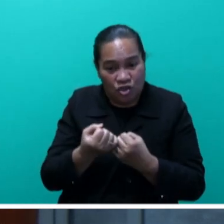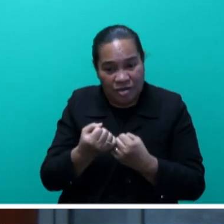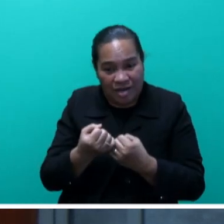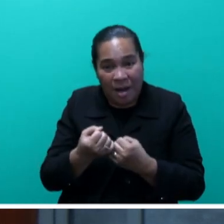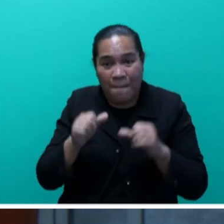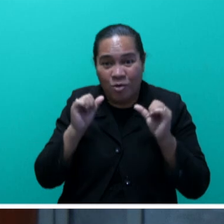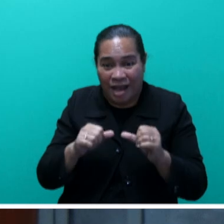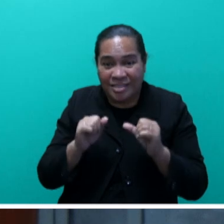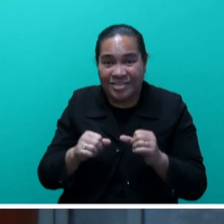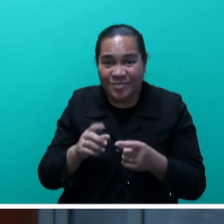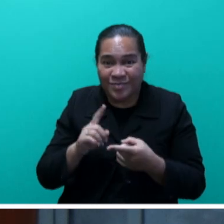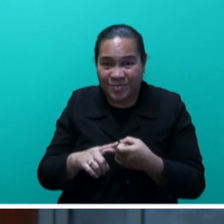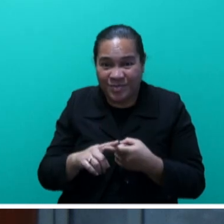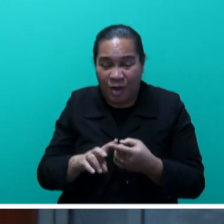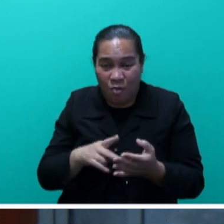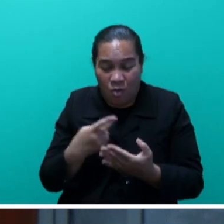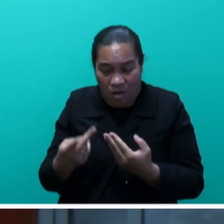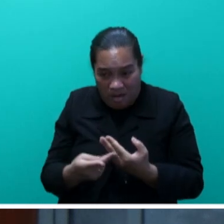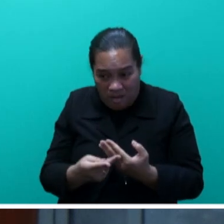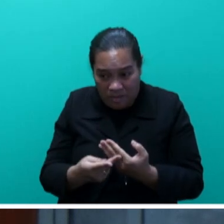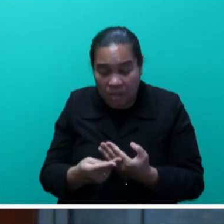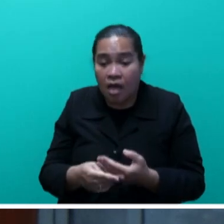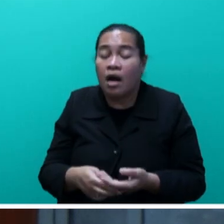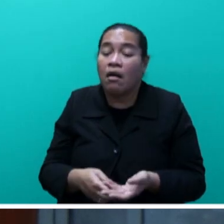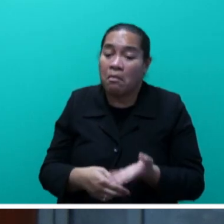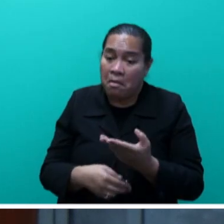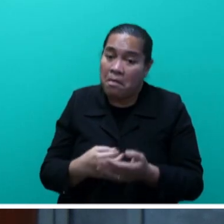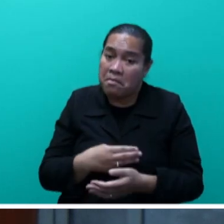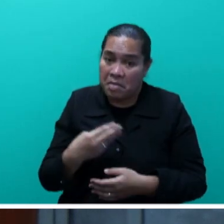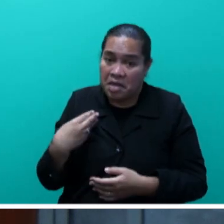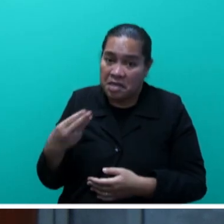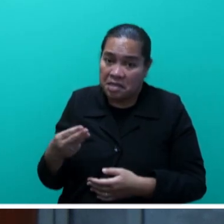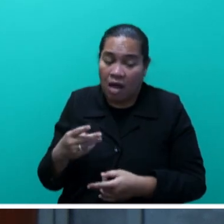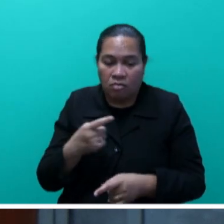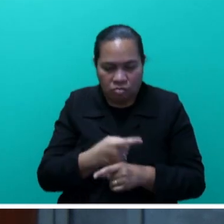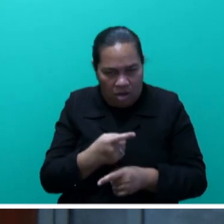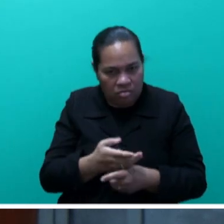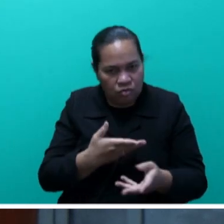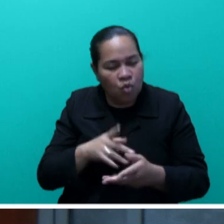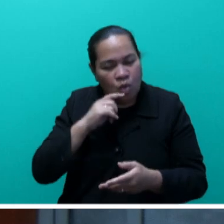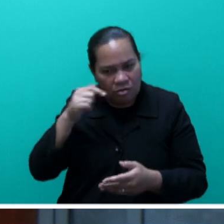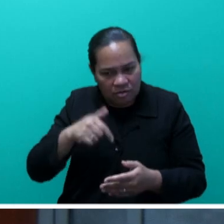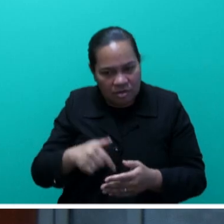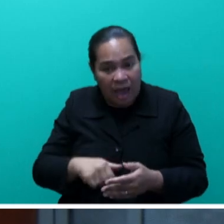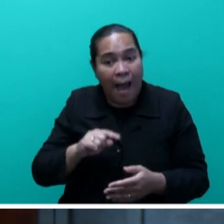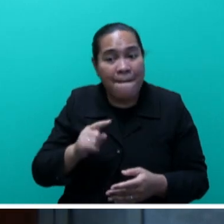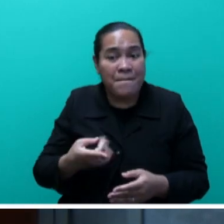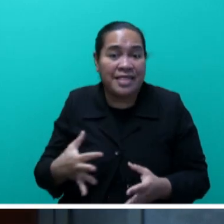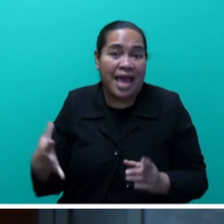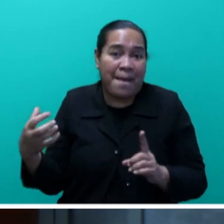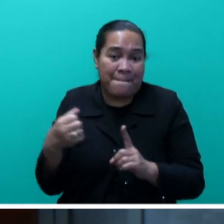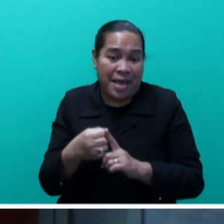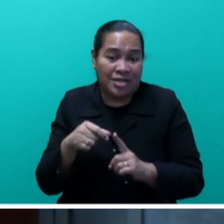mechanisms. Mr. Speaker, while our Honourable Minister will discuss the overall impact of the new budget